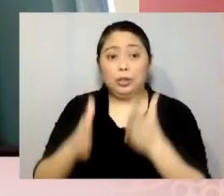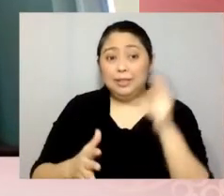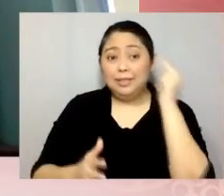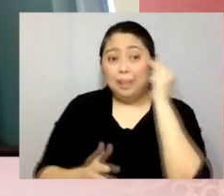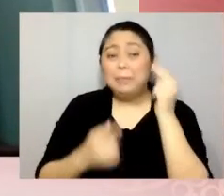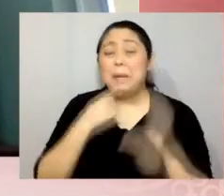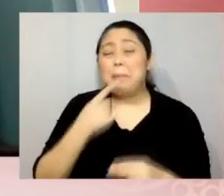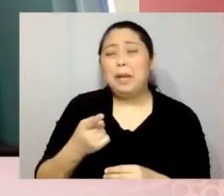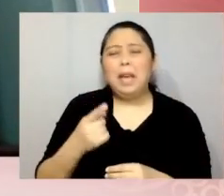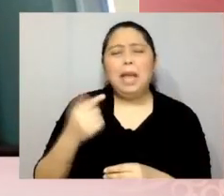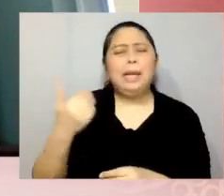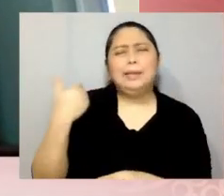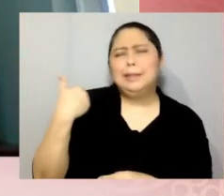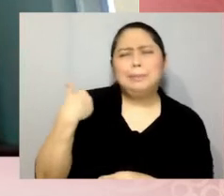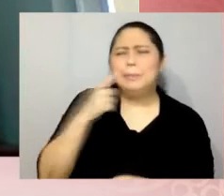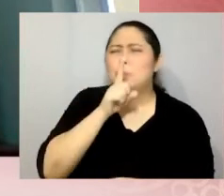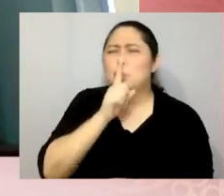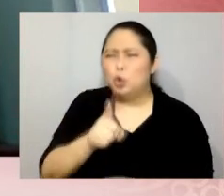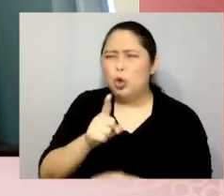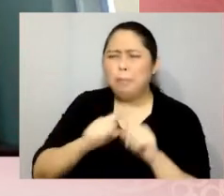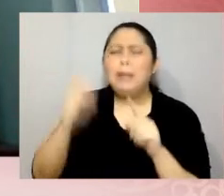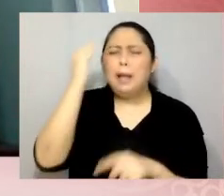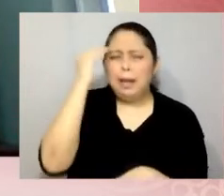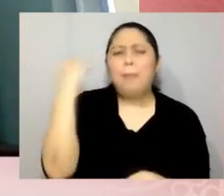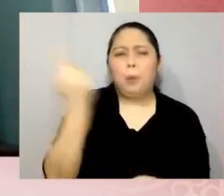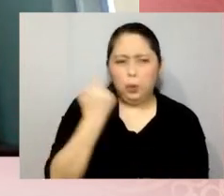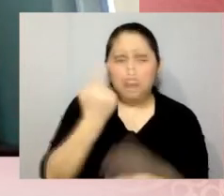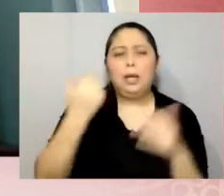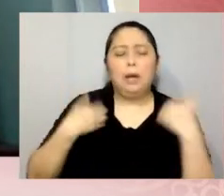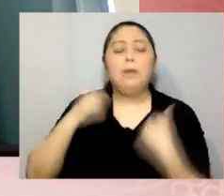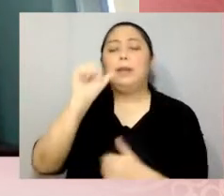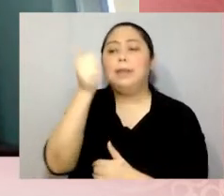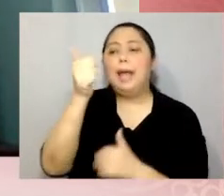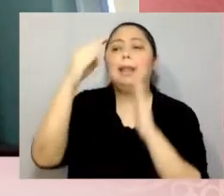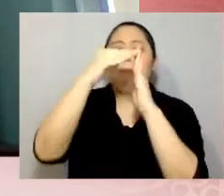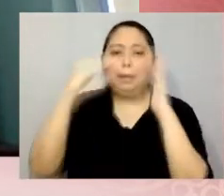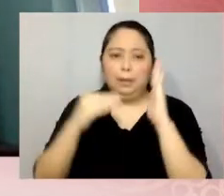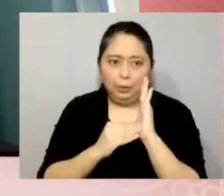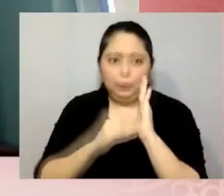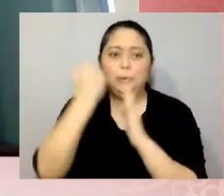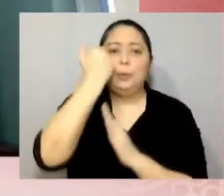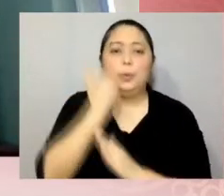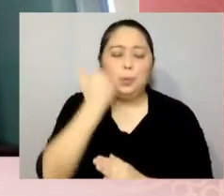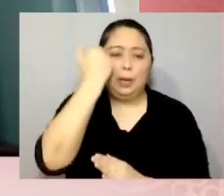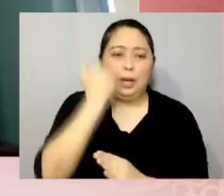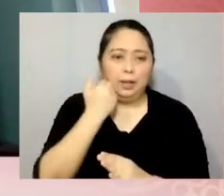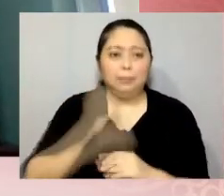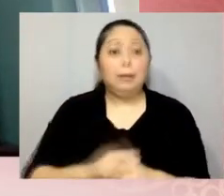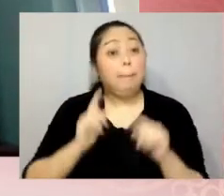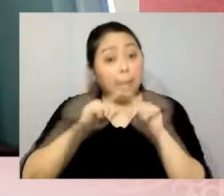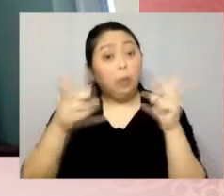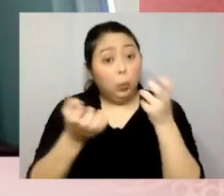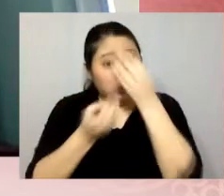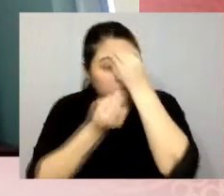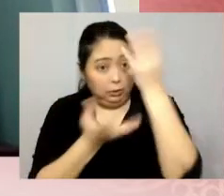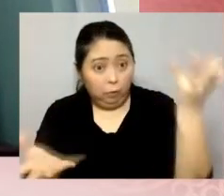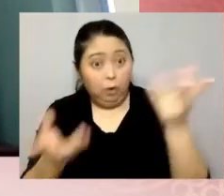billion. But ma'am, for your information and for the education of